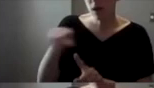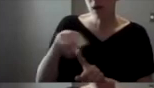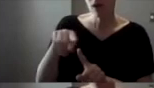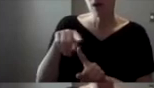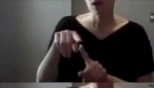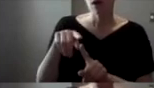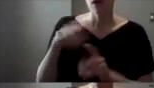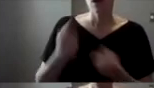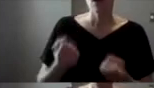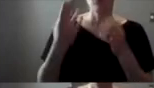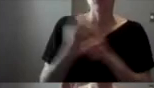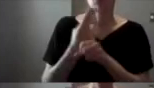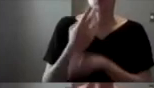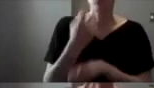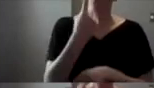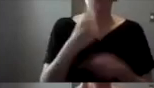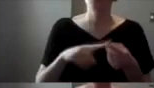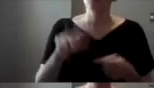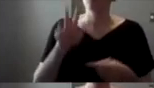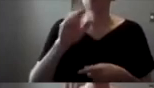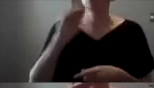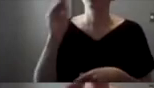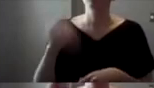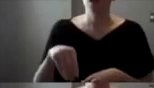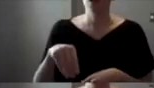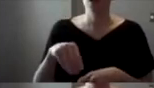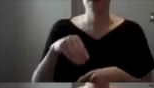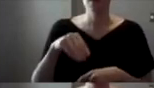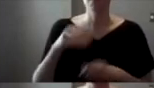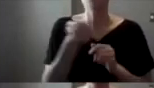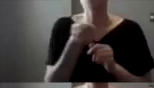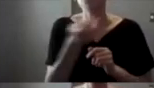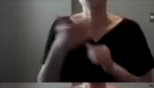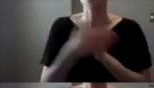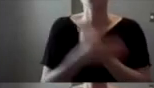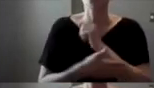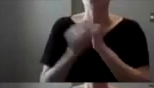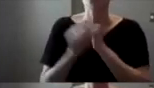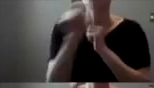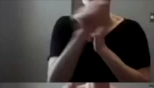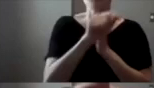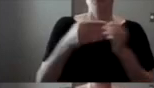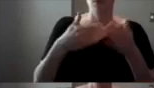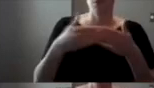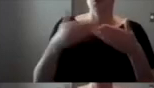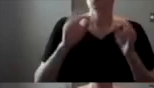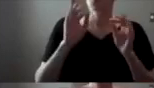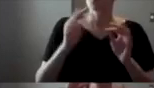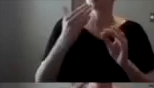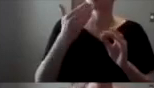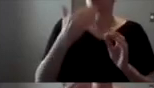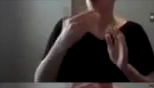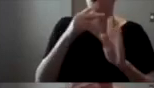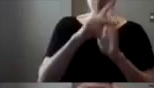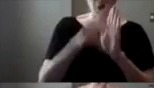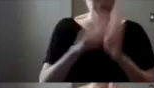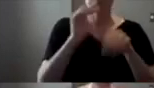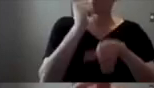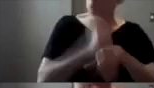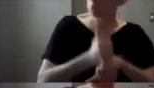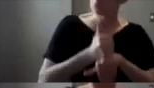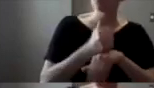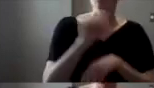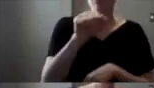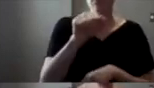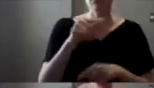1 to about 3%. A few countries, despite having very well articulate policies and guidelines,